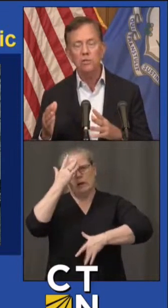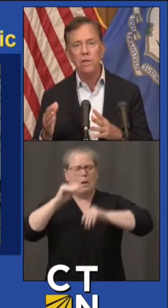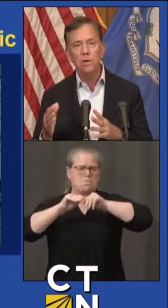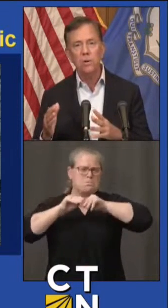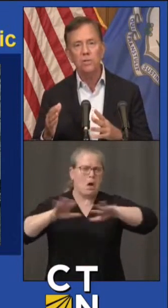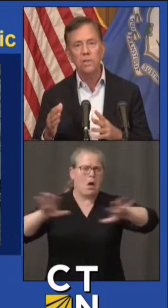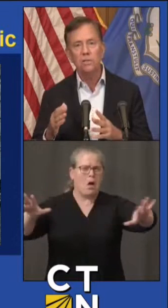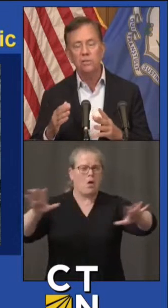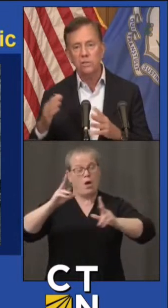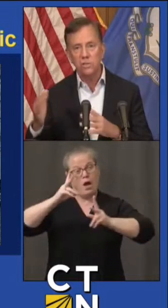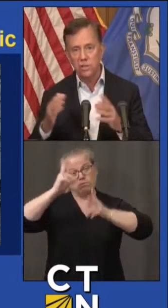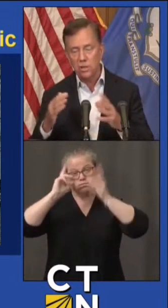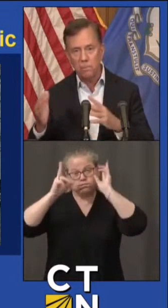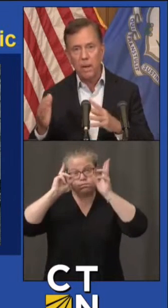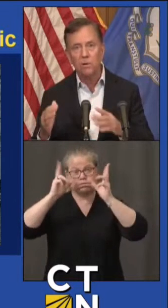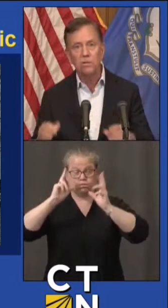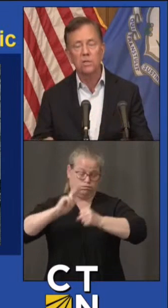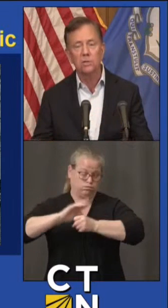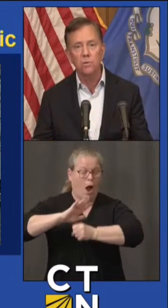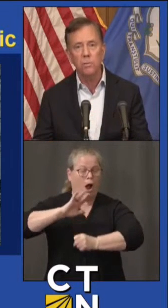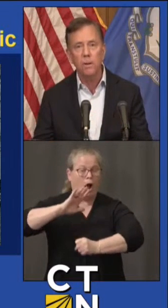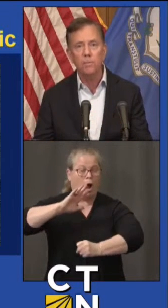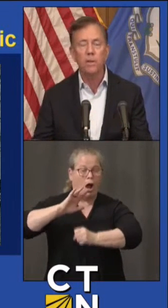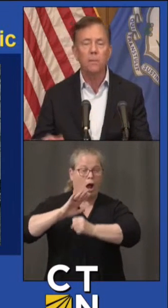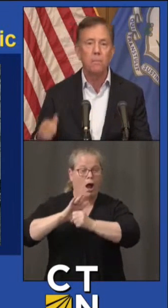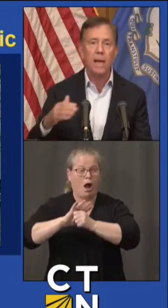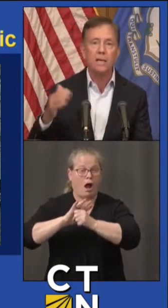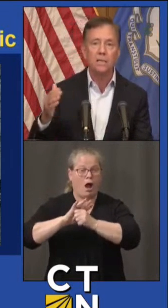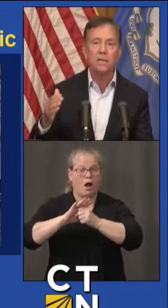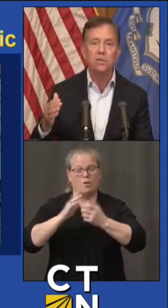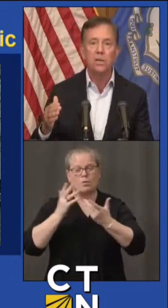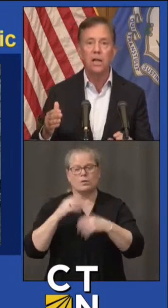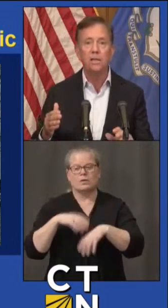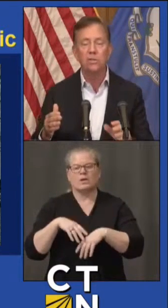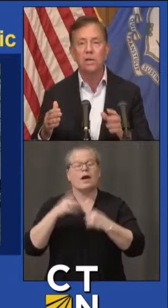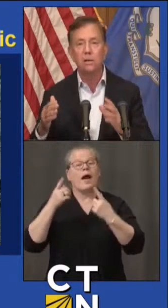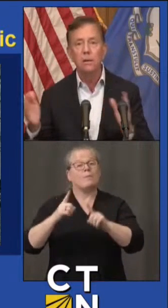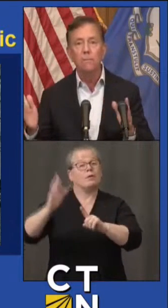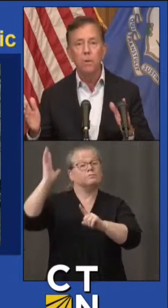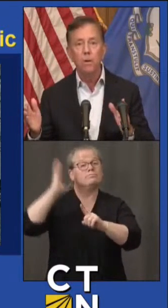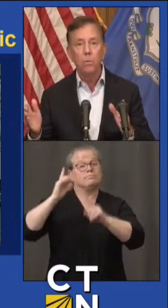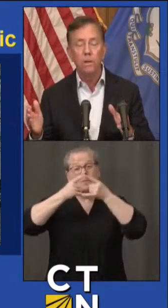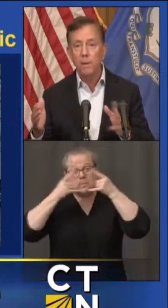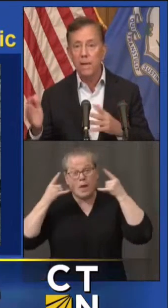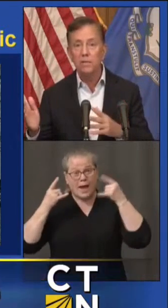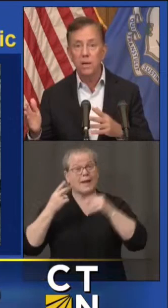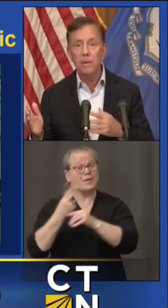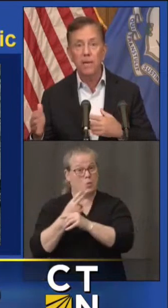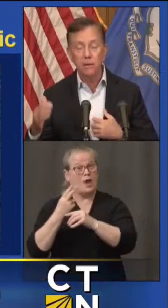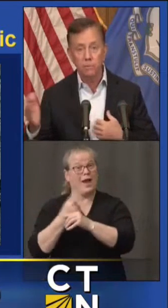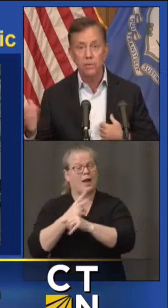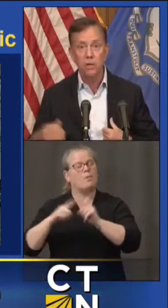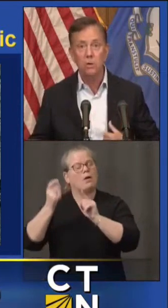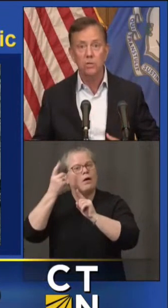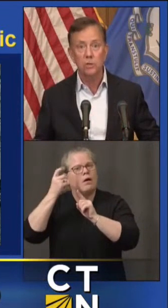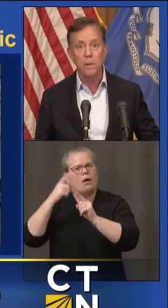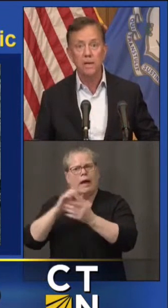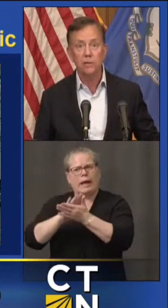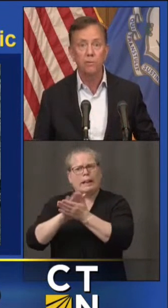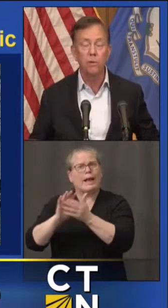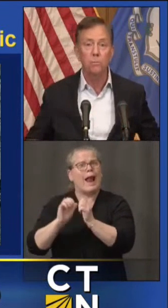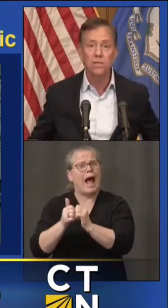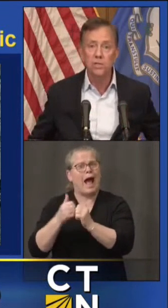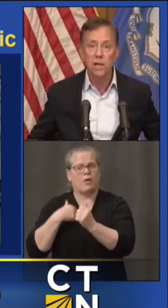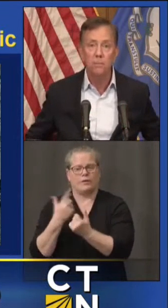was interesting just as a comparison. It's worth remembering that back in 1918, when the pandemic hit, which they called the Spanish